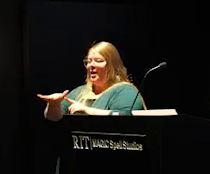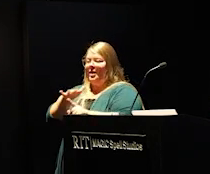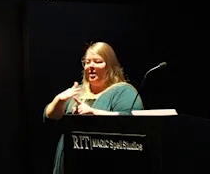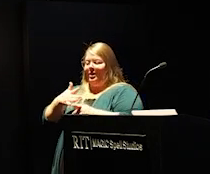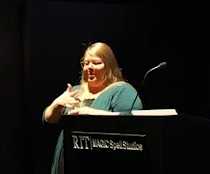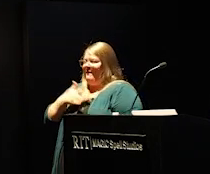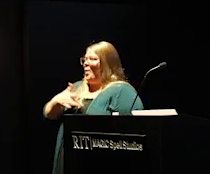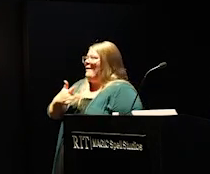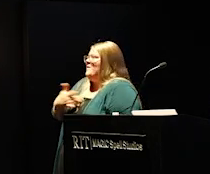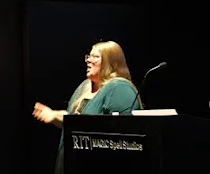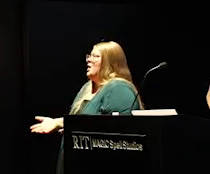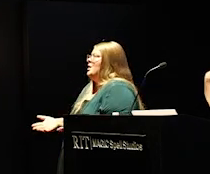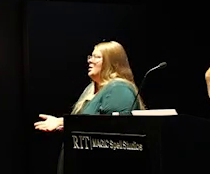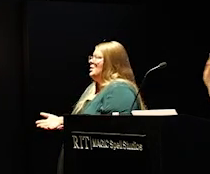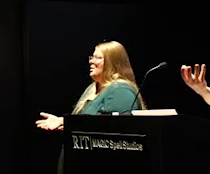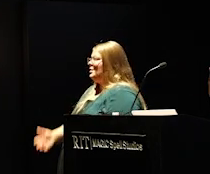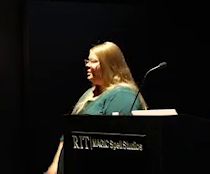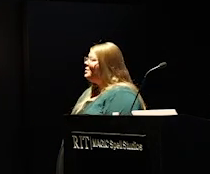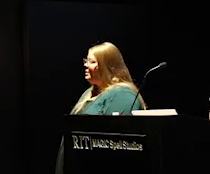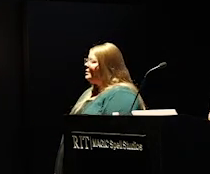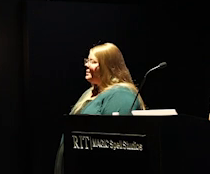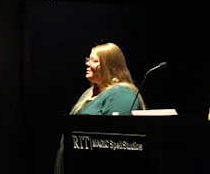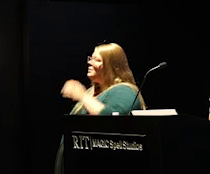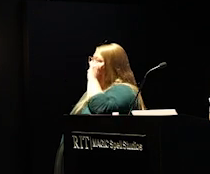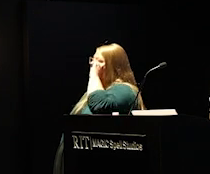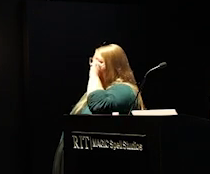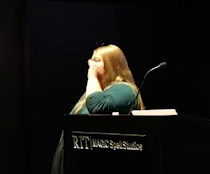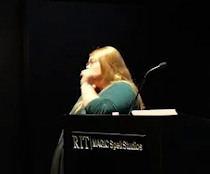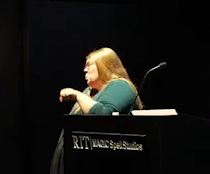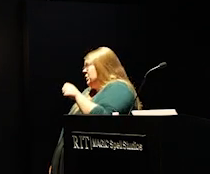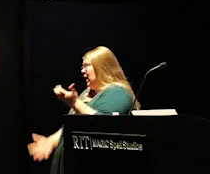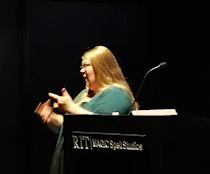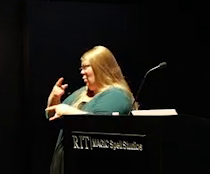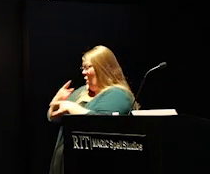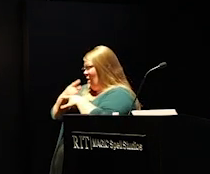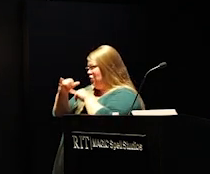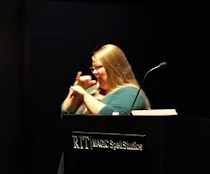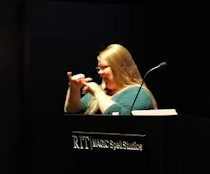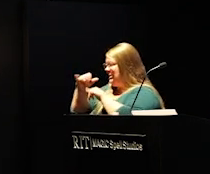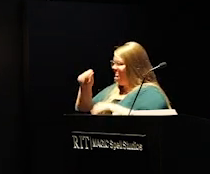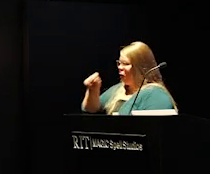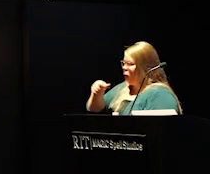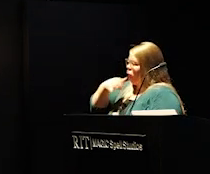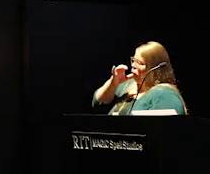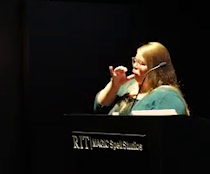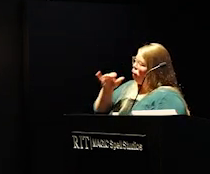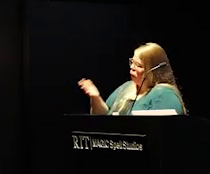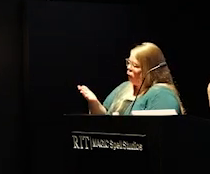events, what are they, these are all the consumption of in various forms of alcoholic beverages. But